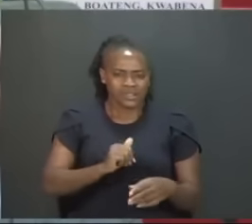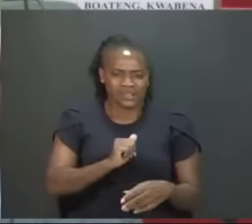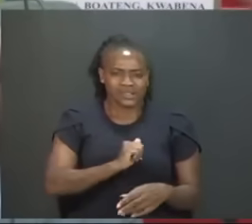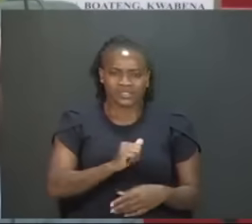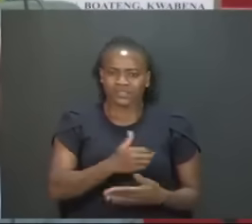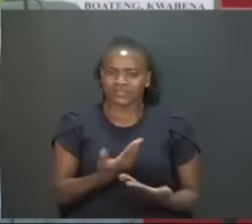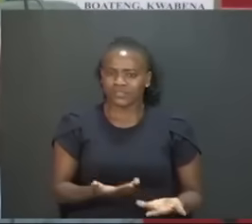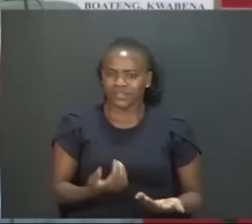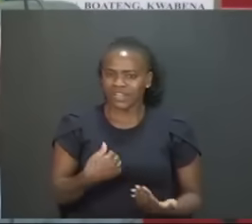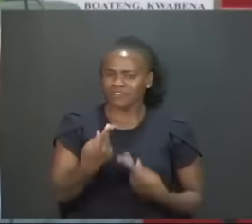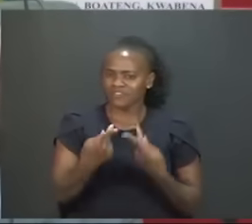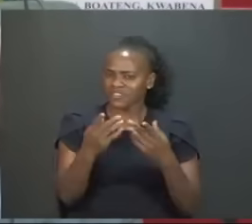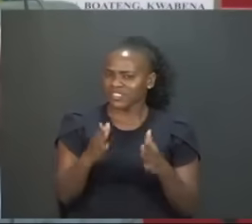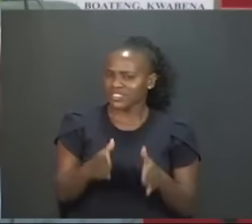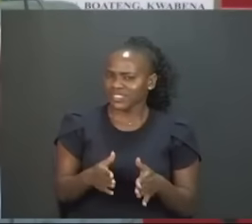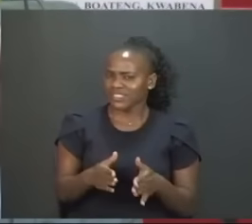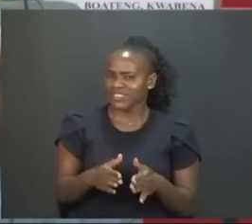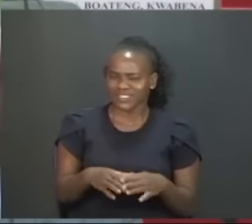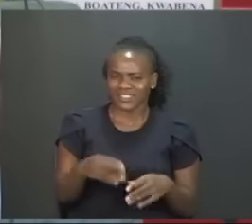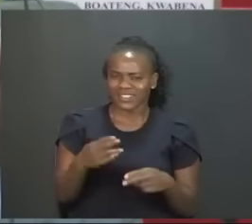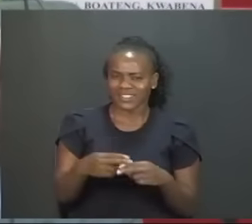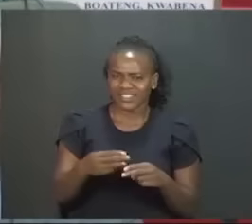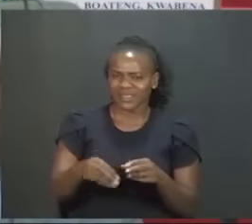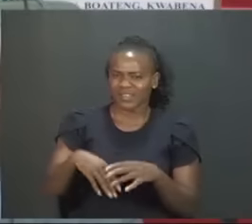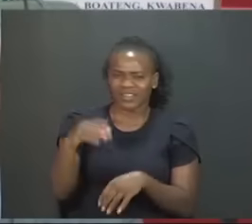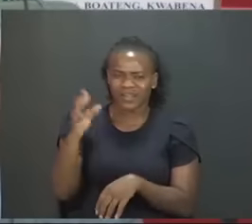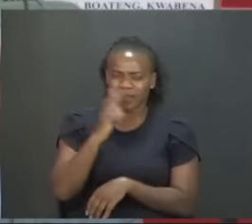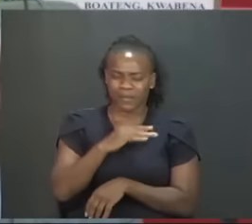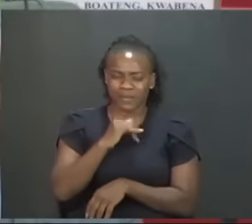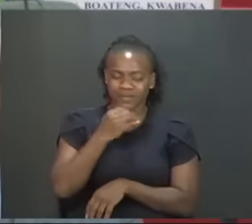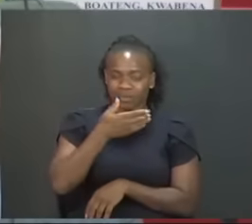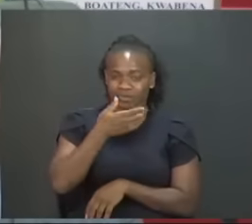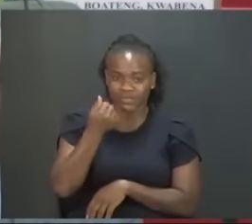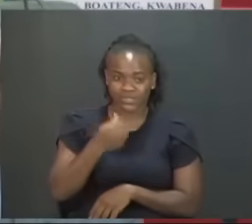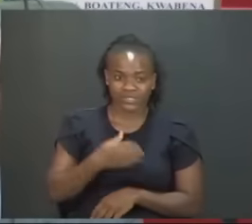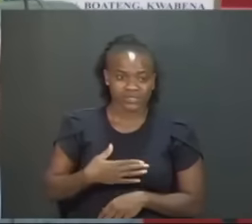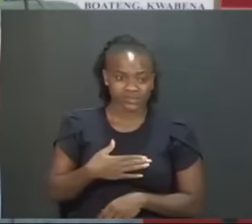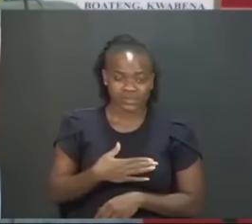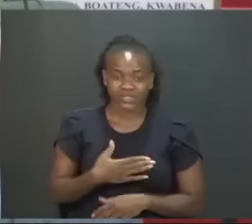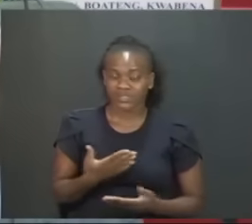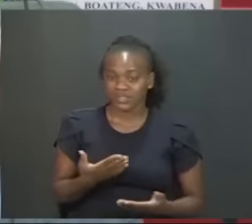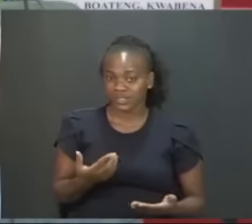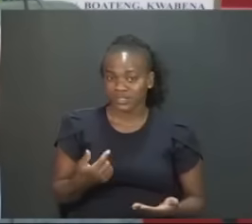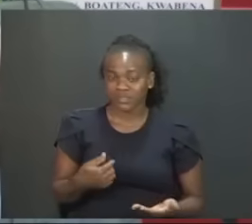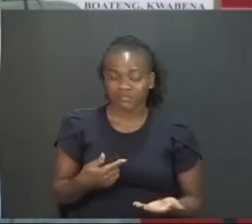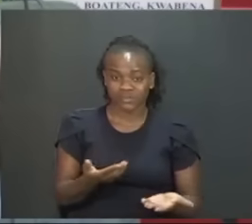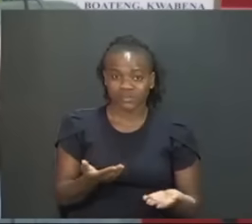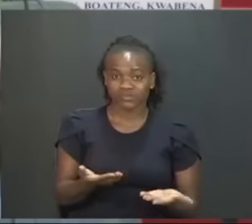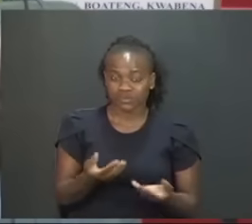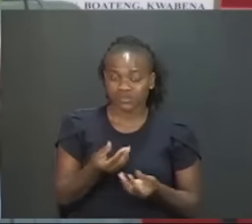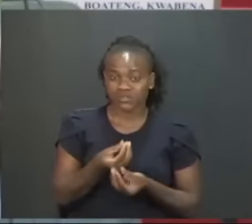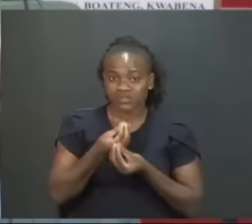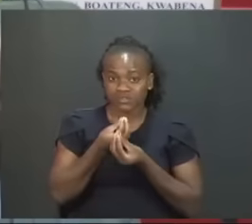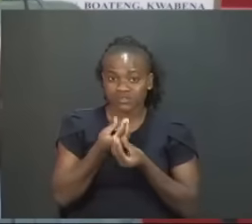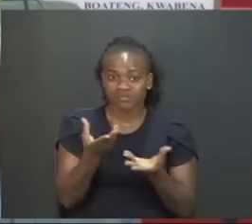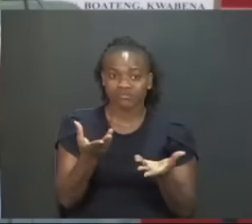working, and the image out there, Mr. Speaker, is not the best. So I want to put this before the House.